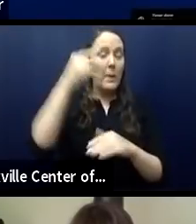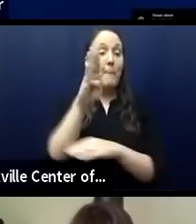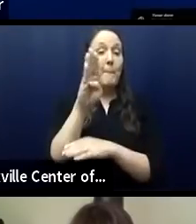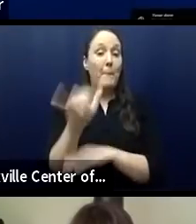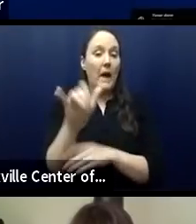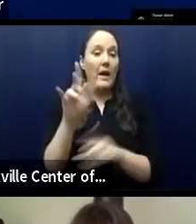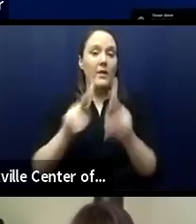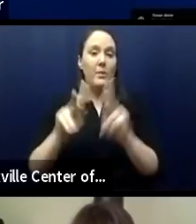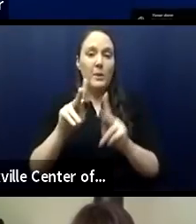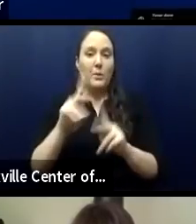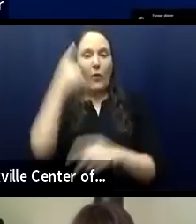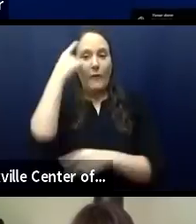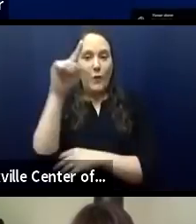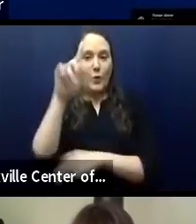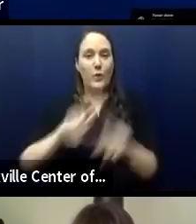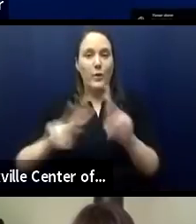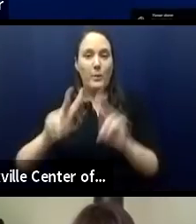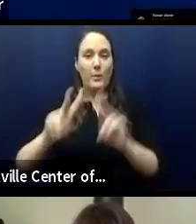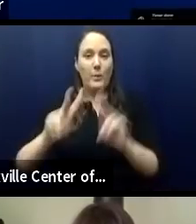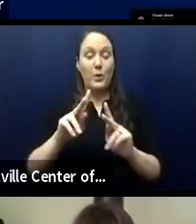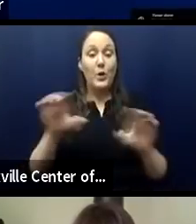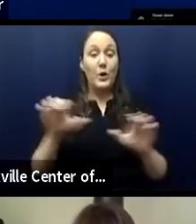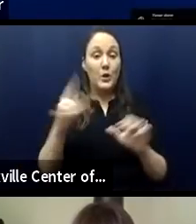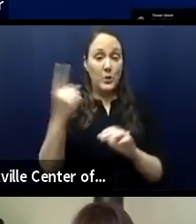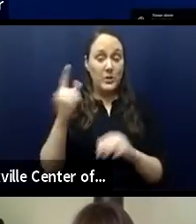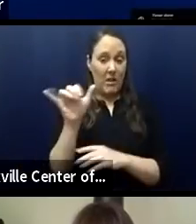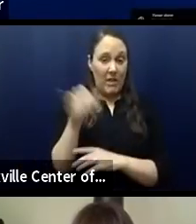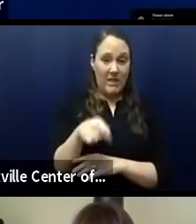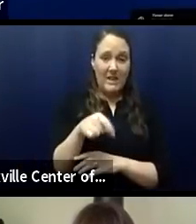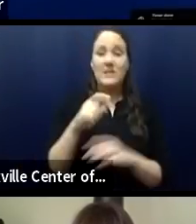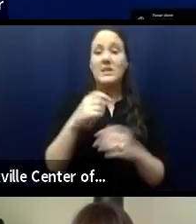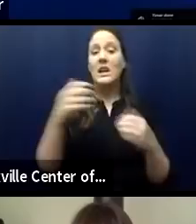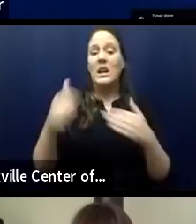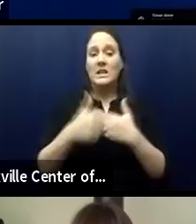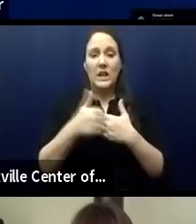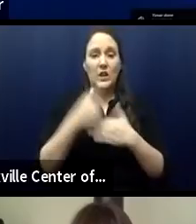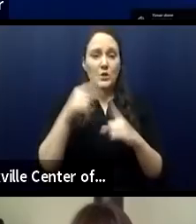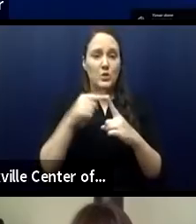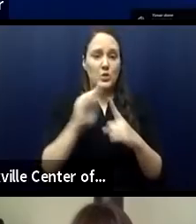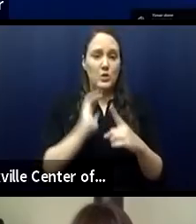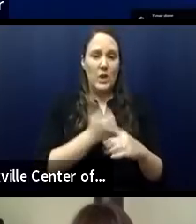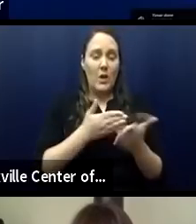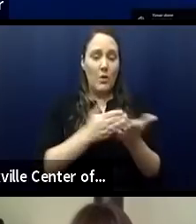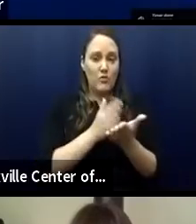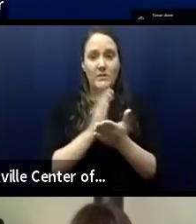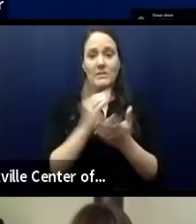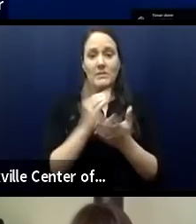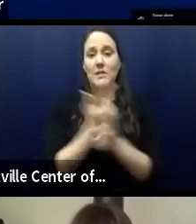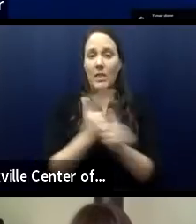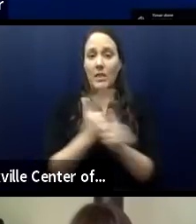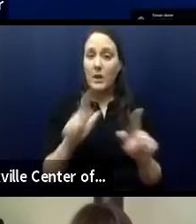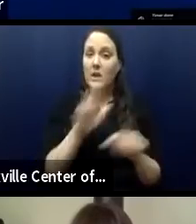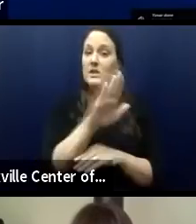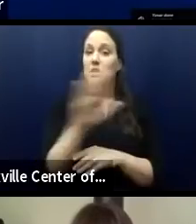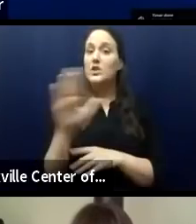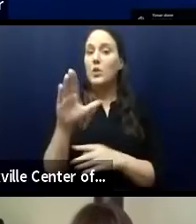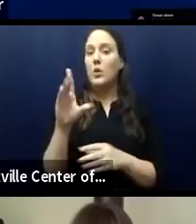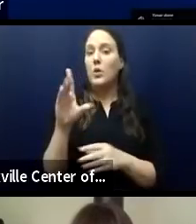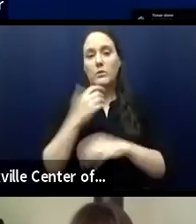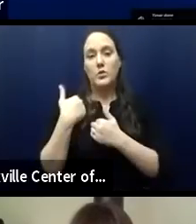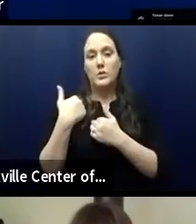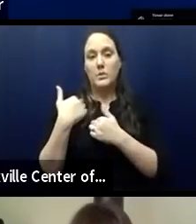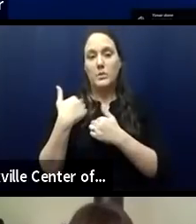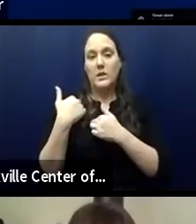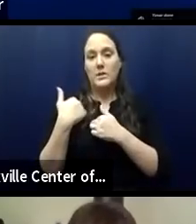Arbitrary decisions like this only create a precedent that endangers our rights and liberties, and it is your duty as citizens to take a